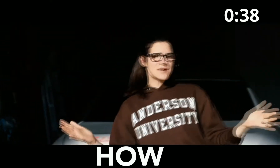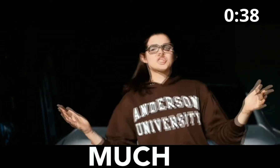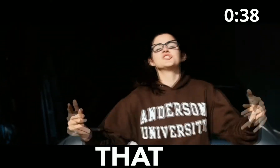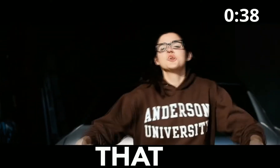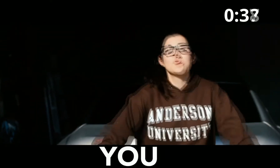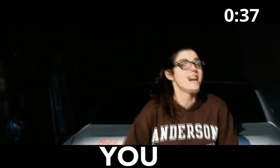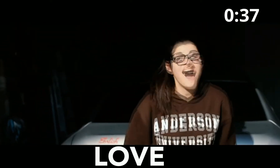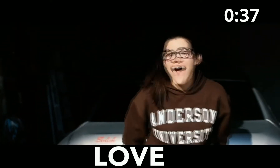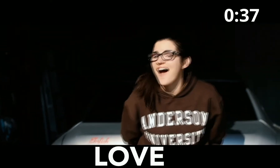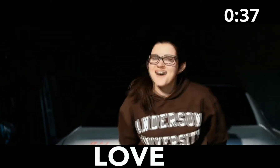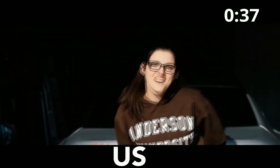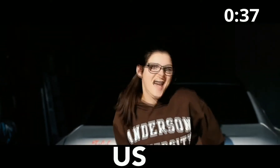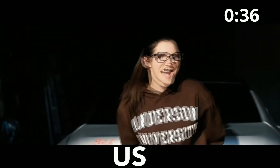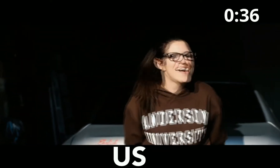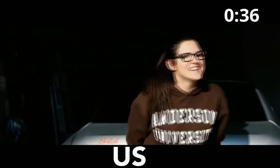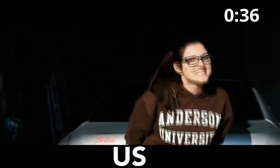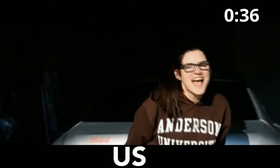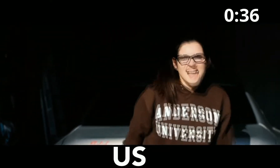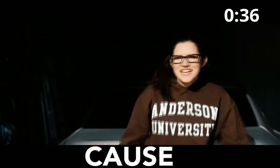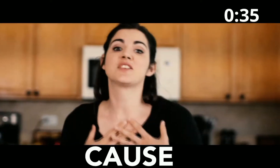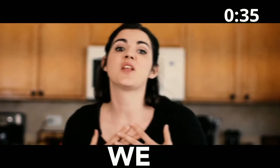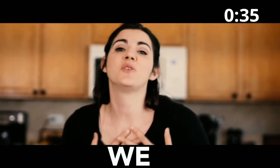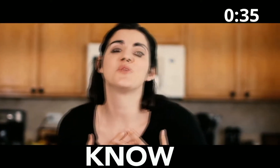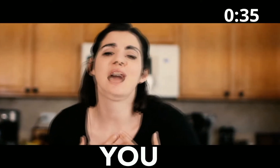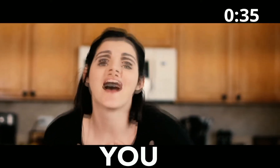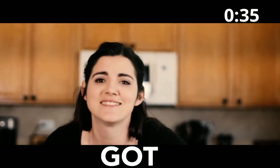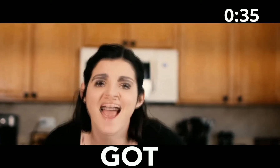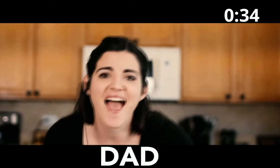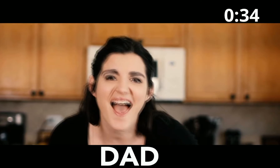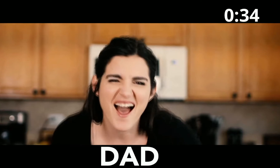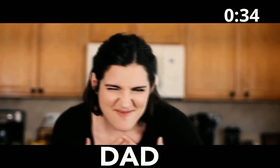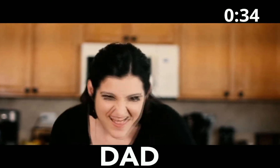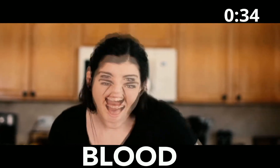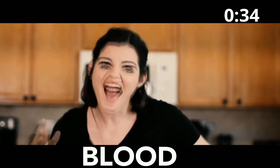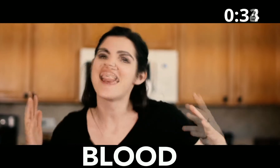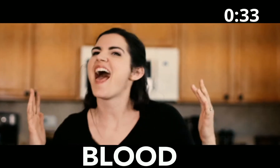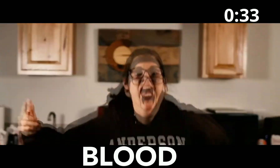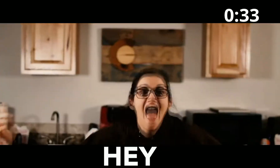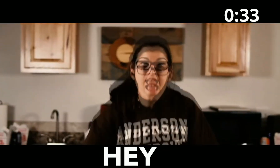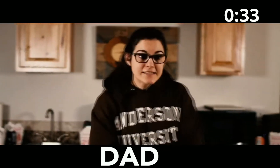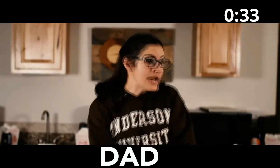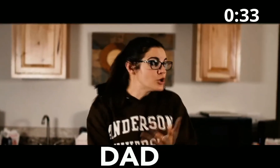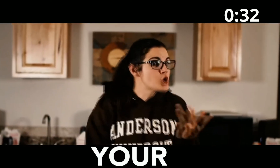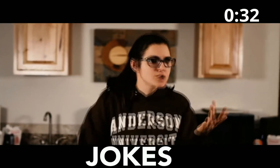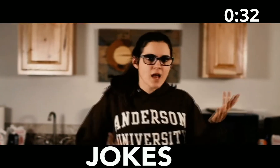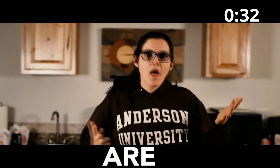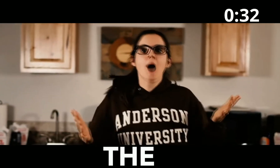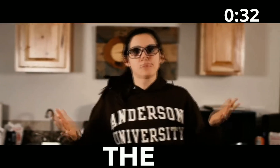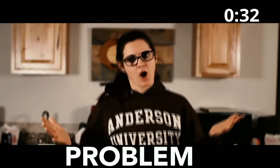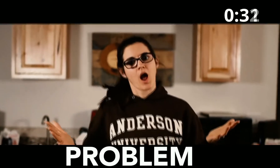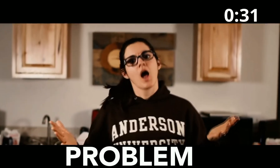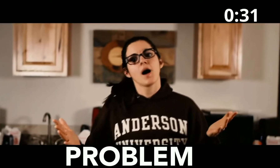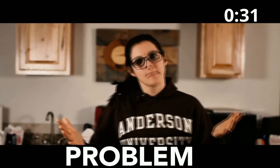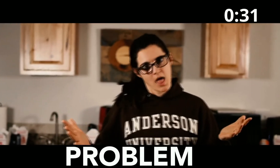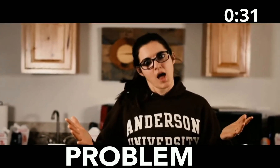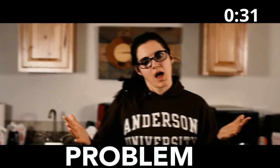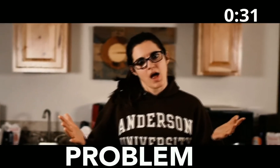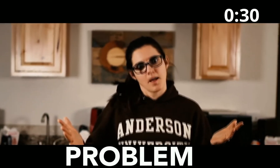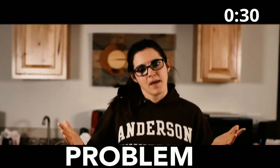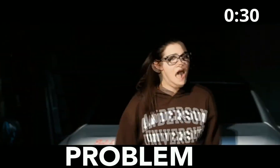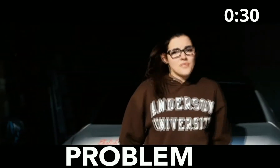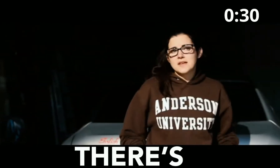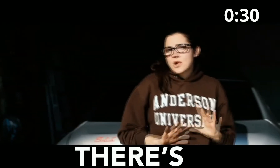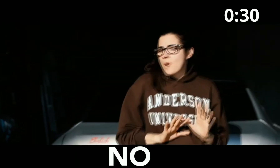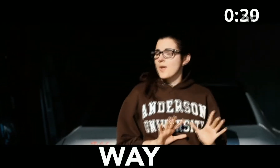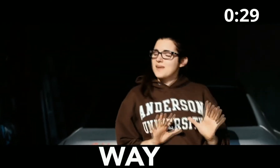know how much that you love us, 'cause we know you got dad blood. Dad, your drugs are the